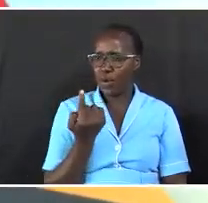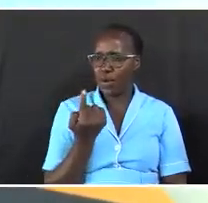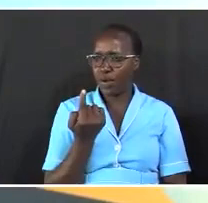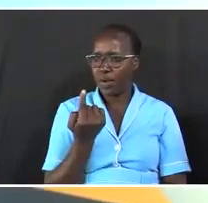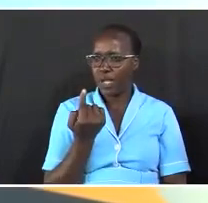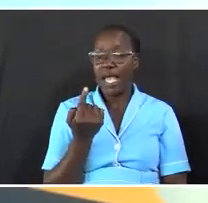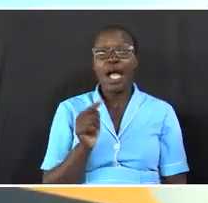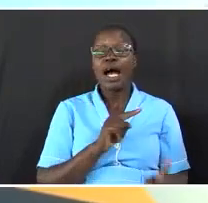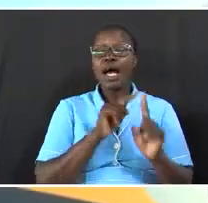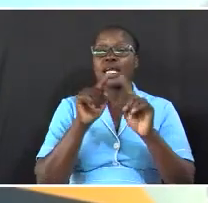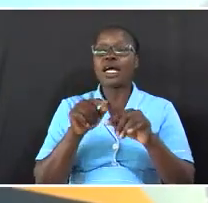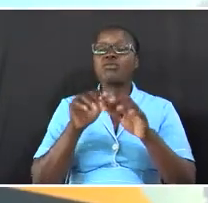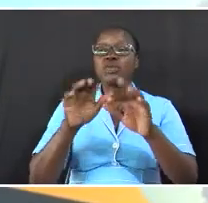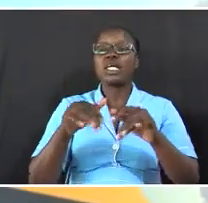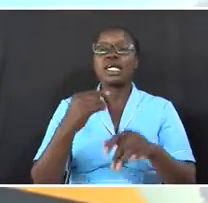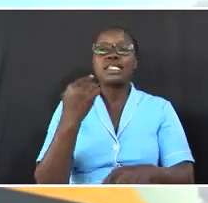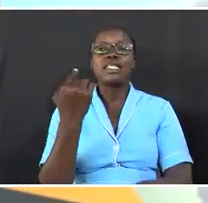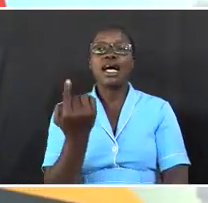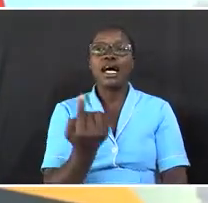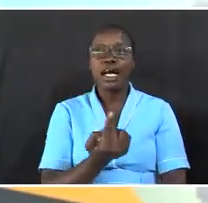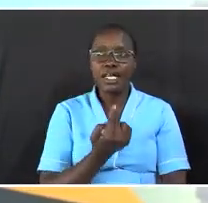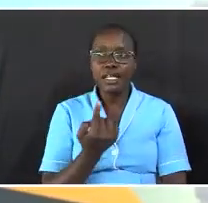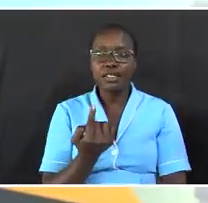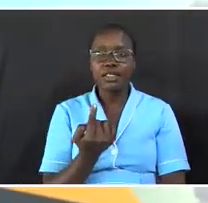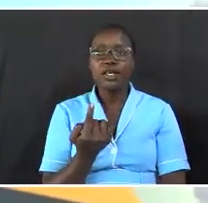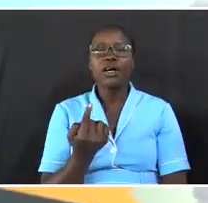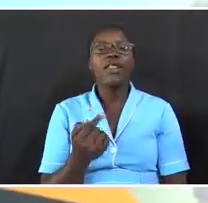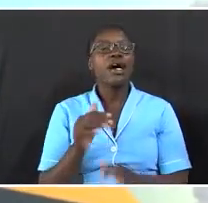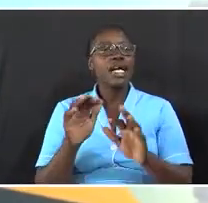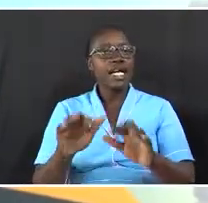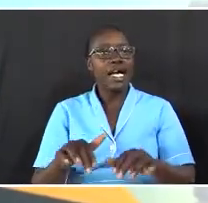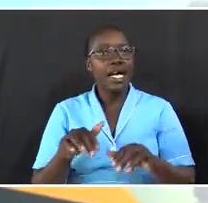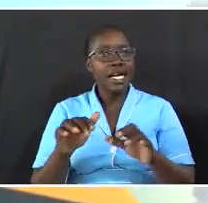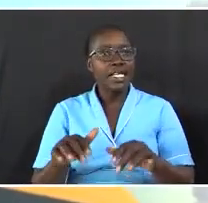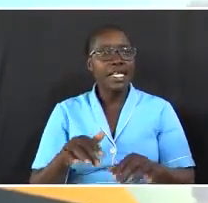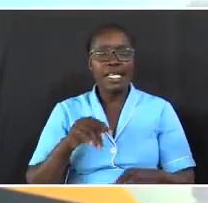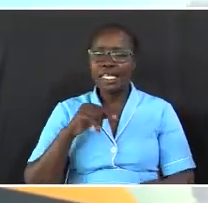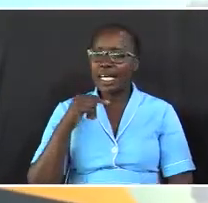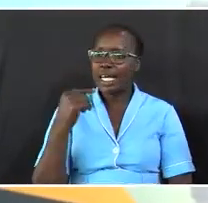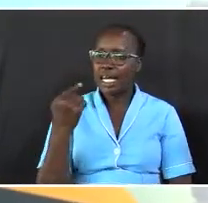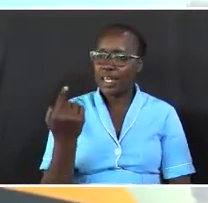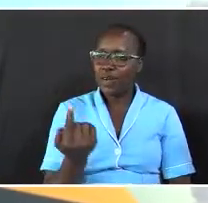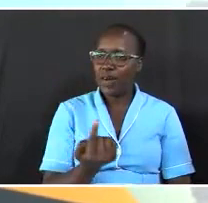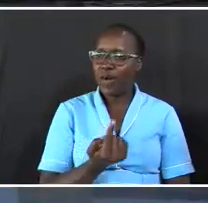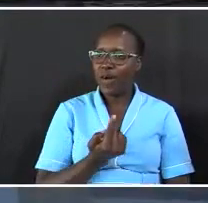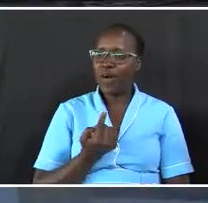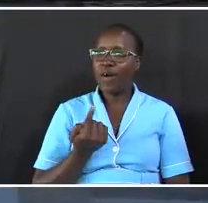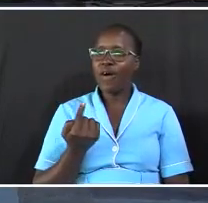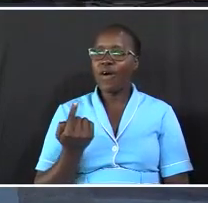I come to the garden alone. Come to the garden